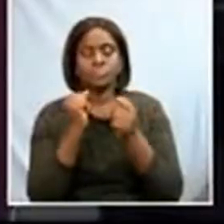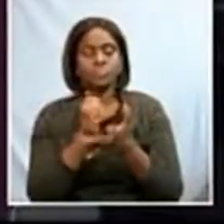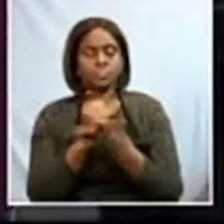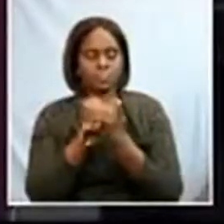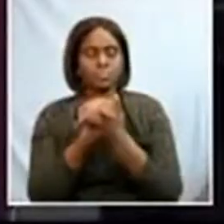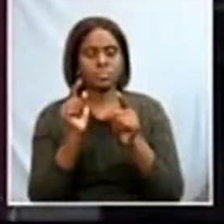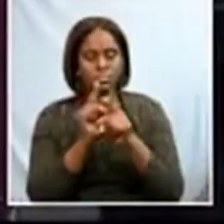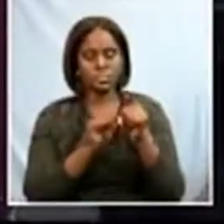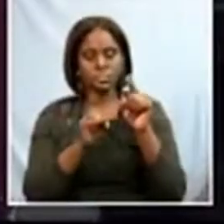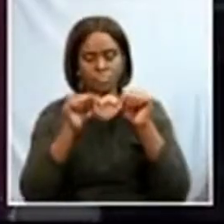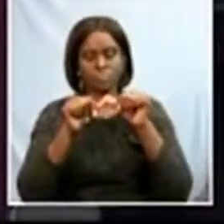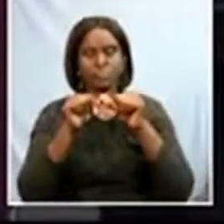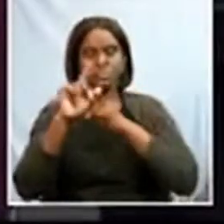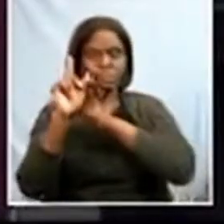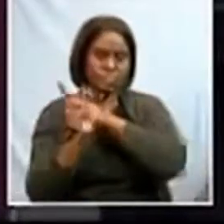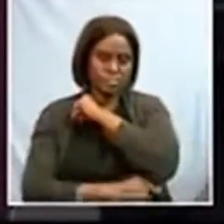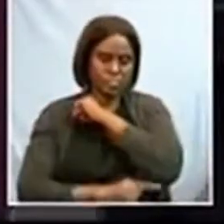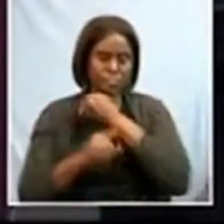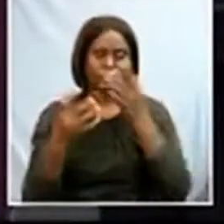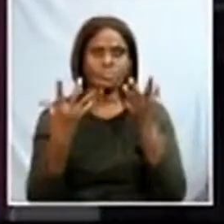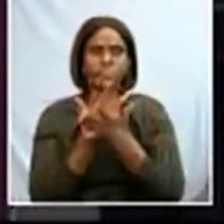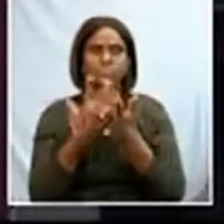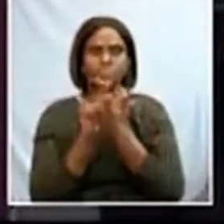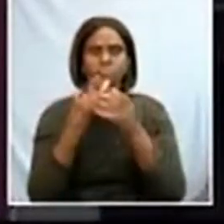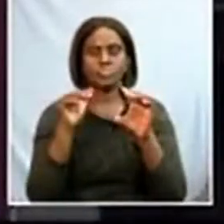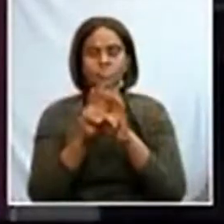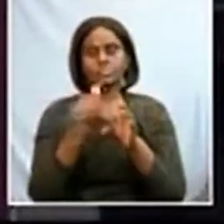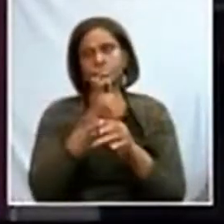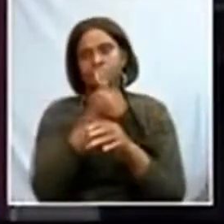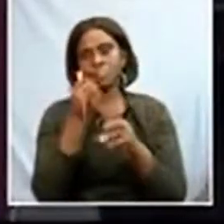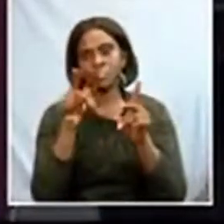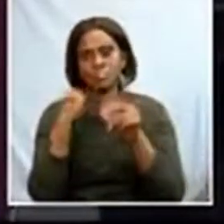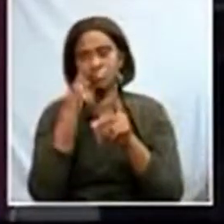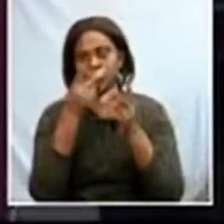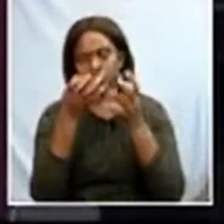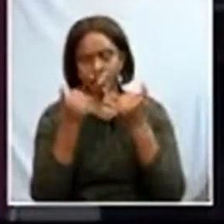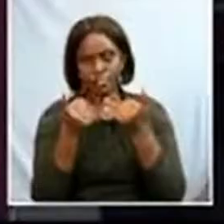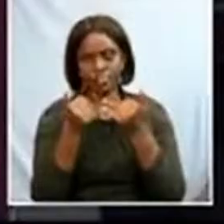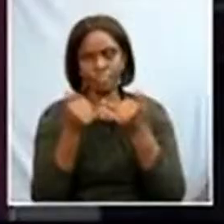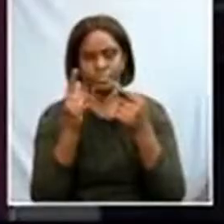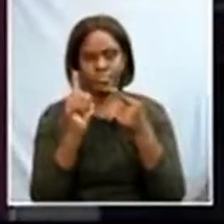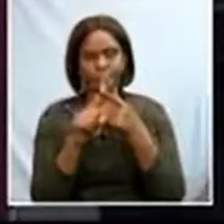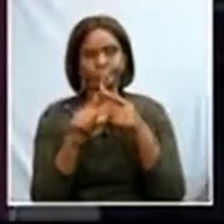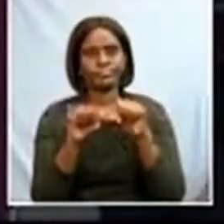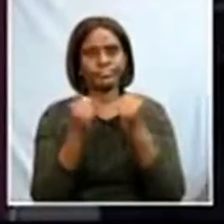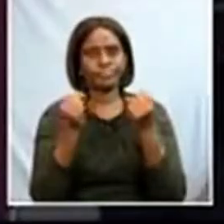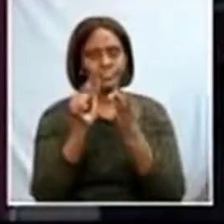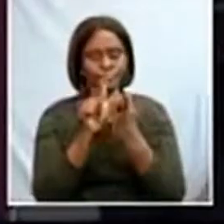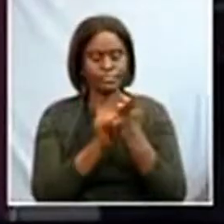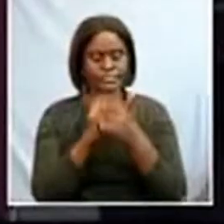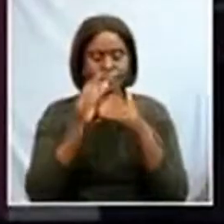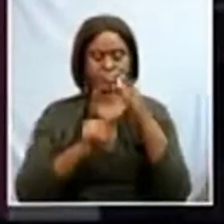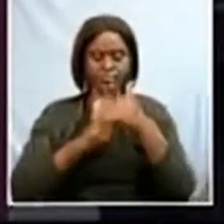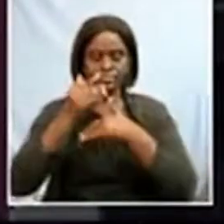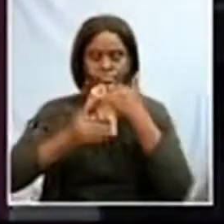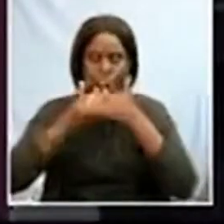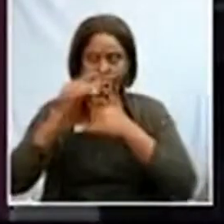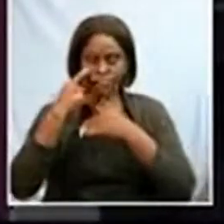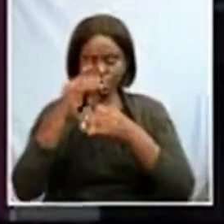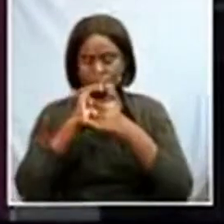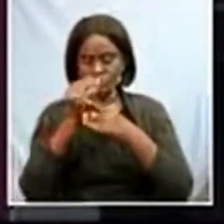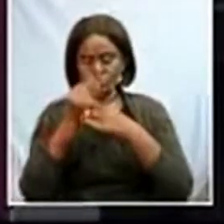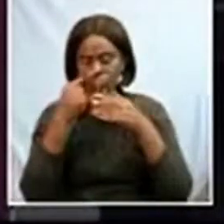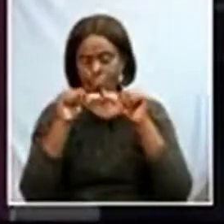may instill some discipline and fear in those that would want to default next time, or those that are